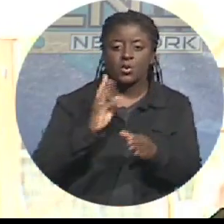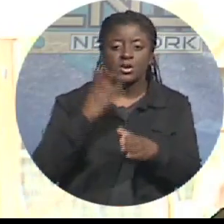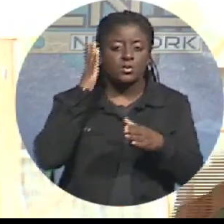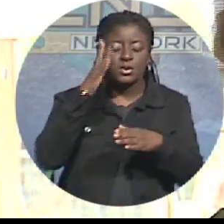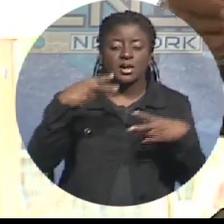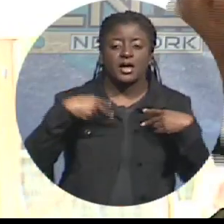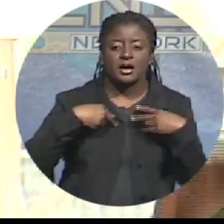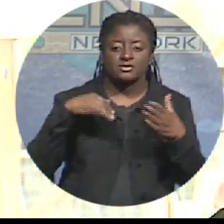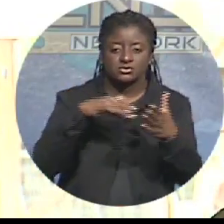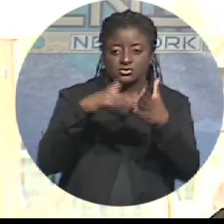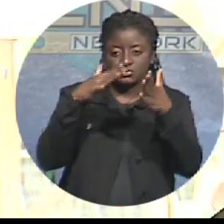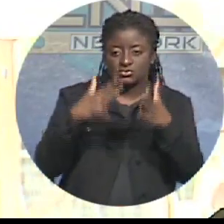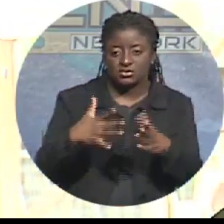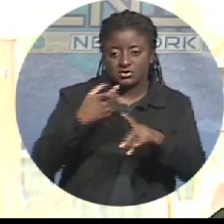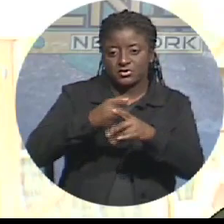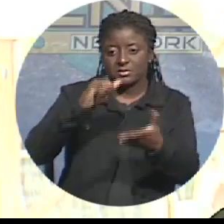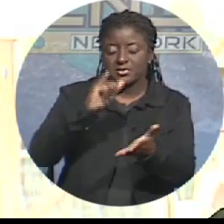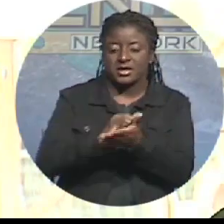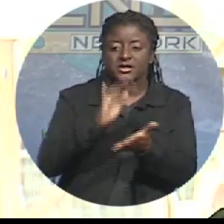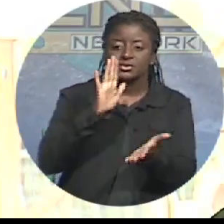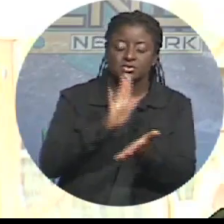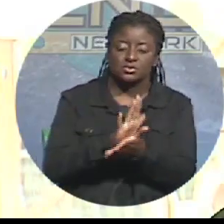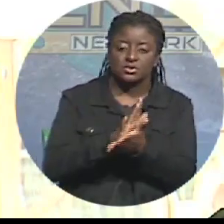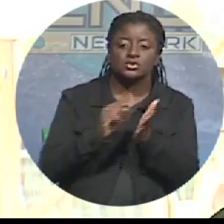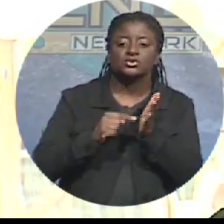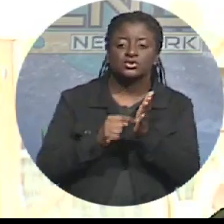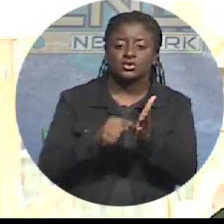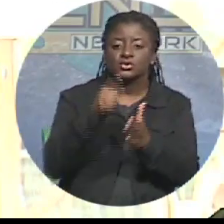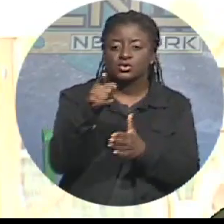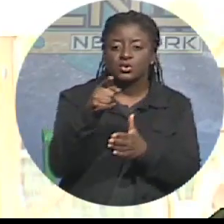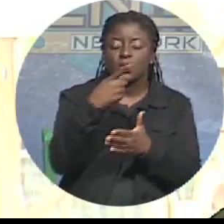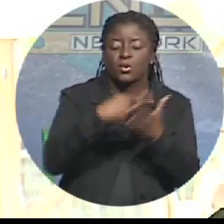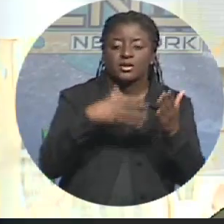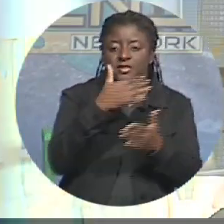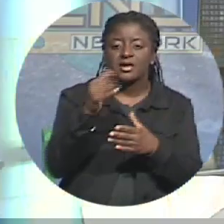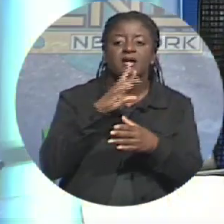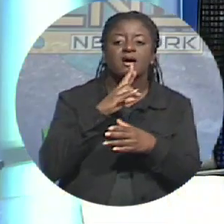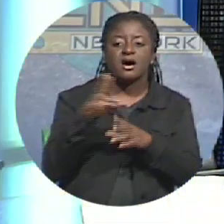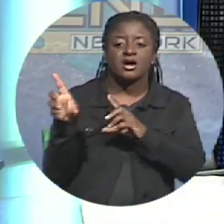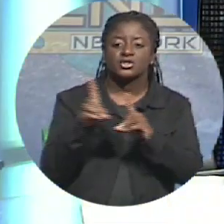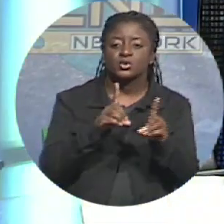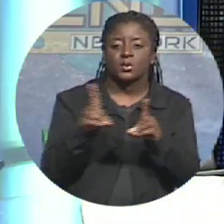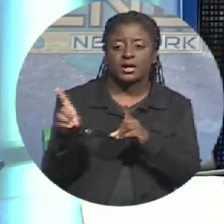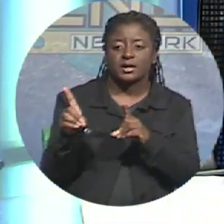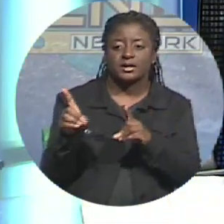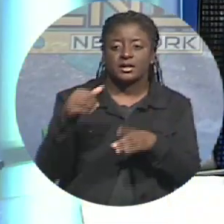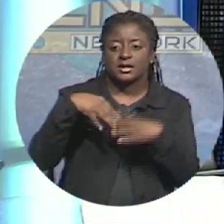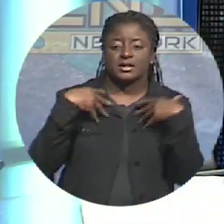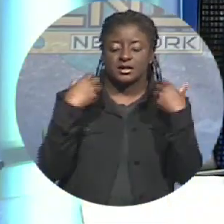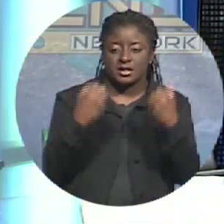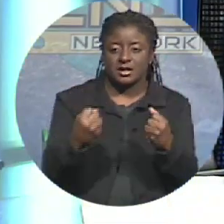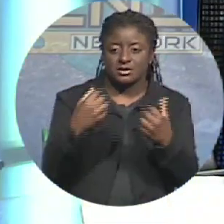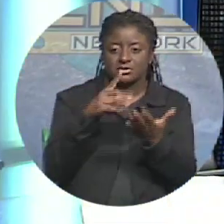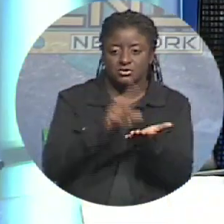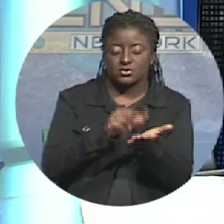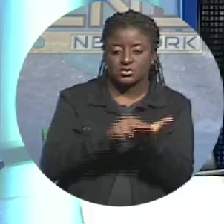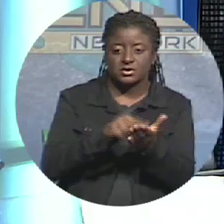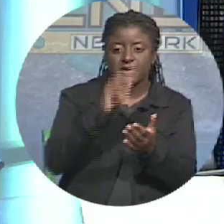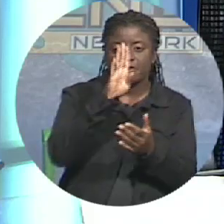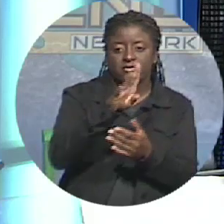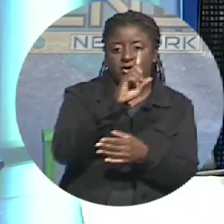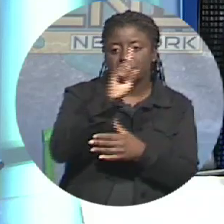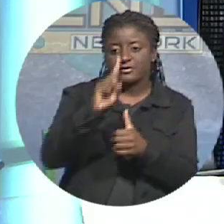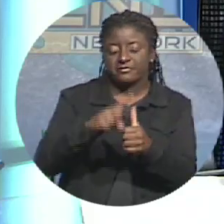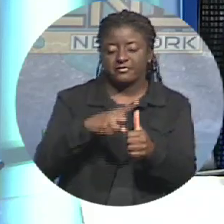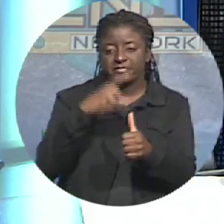school show you what they are doing. In health news tonight, the 41st